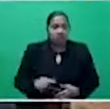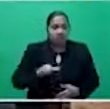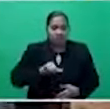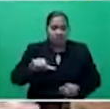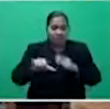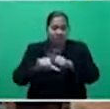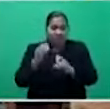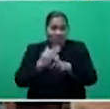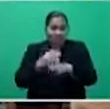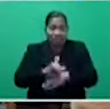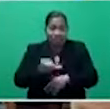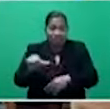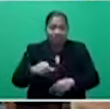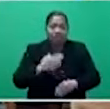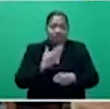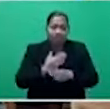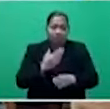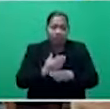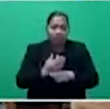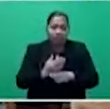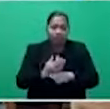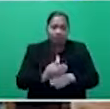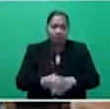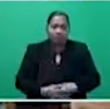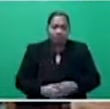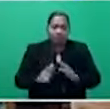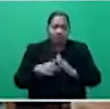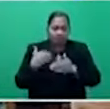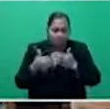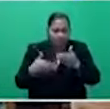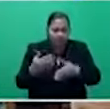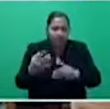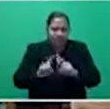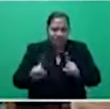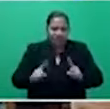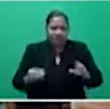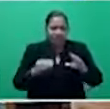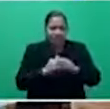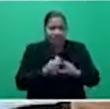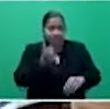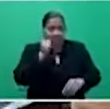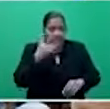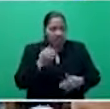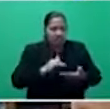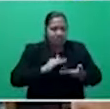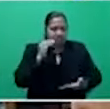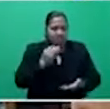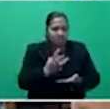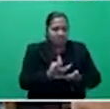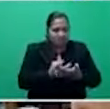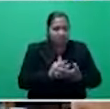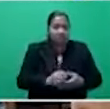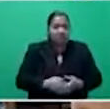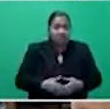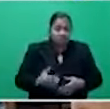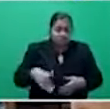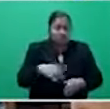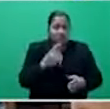paid overtime, even though in a different band. All of that we adjusted. The teachers are getting that increased salary, Mr. Speaker, sir. All of that is